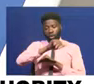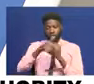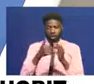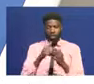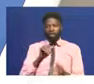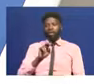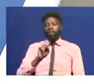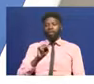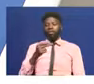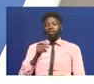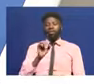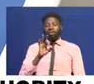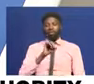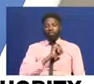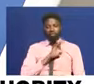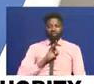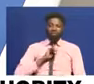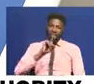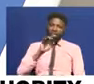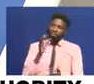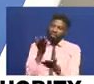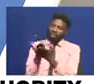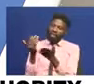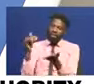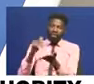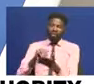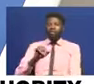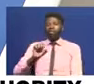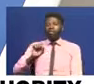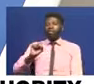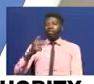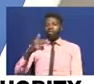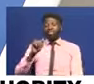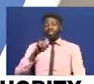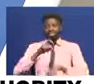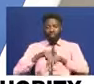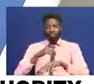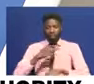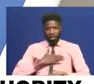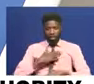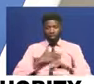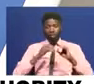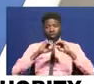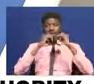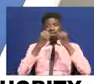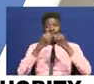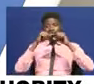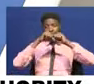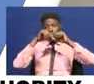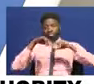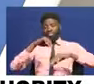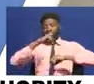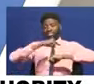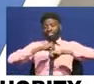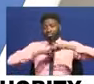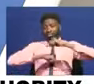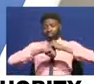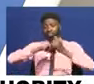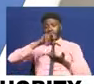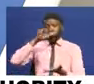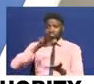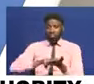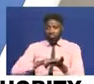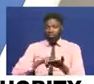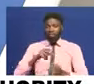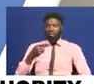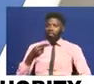positions with the Social Health Authority. So once we have got our organizational structure approved, and we've got all our human resource instruments, mm-hmm. then we can be